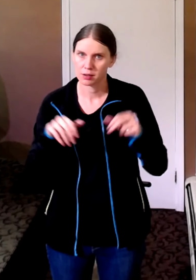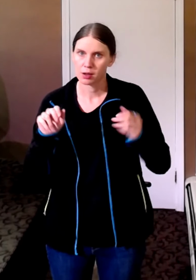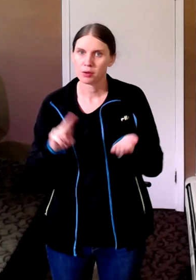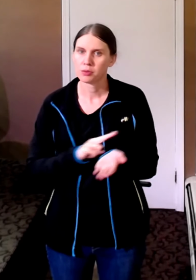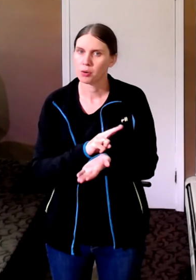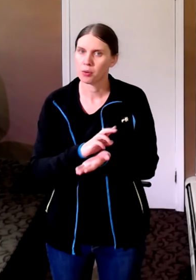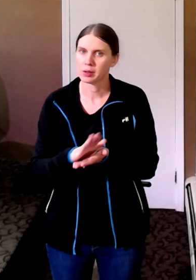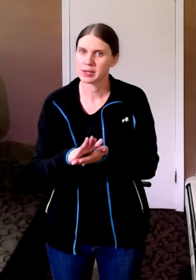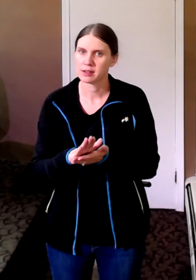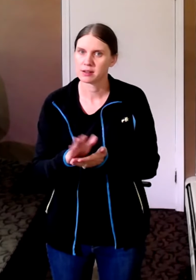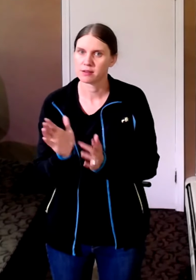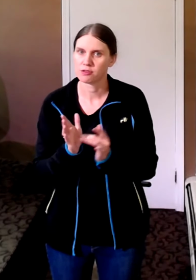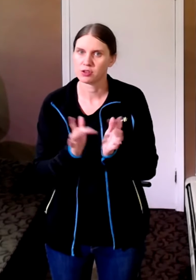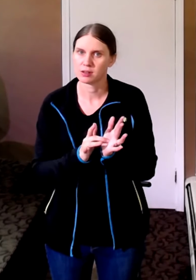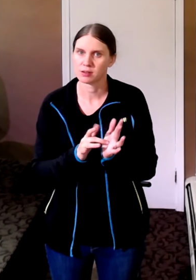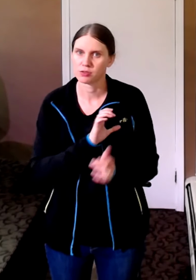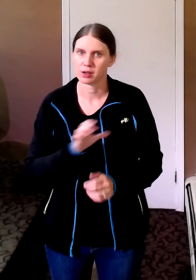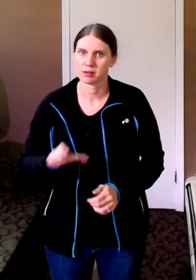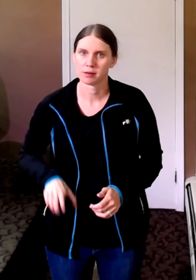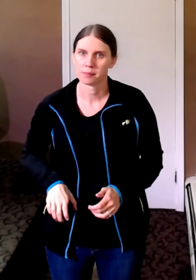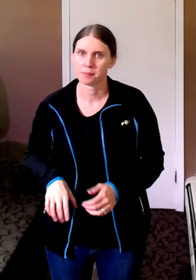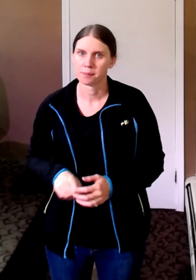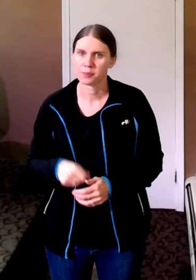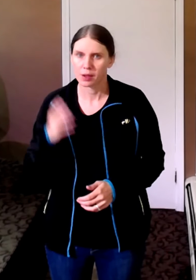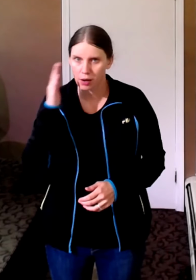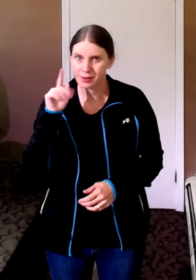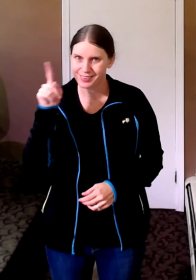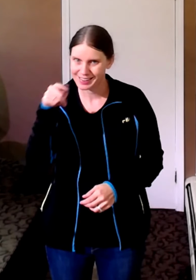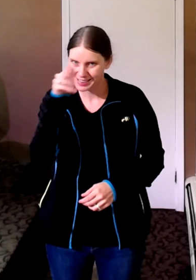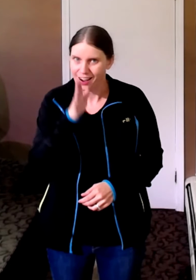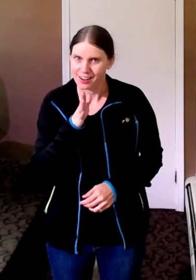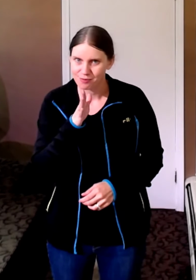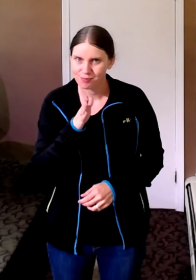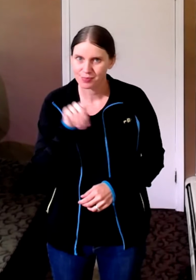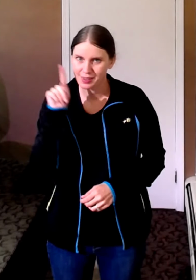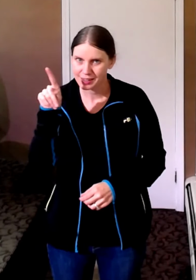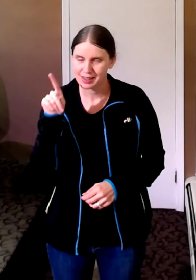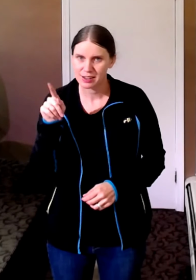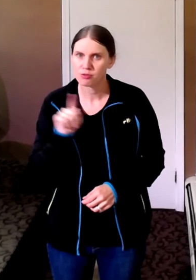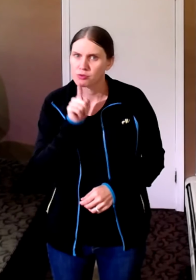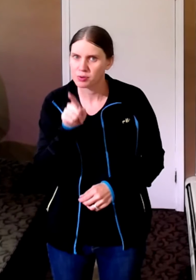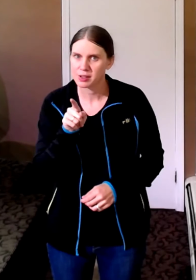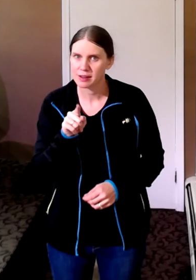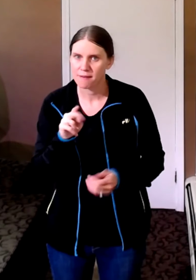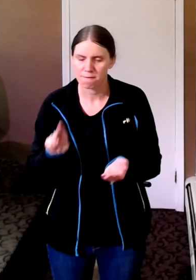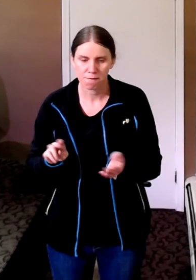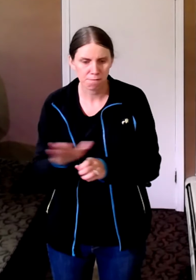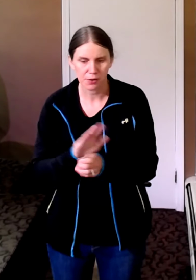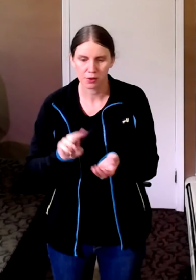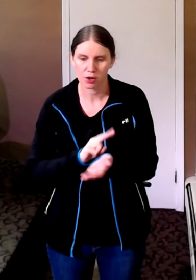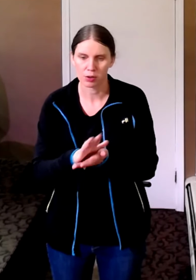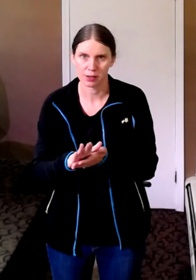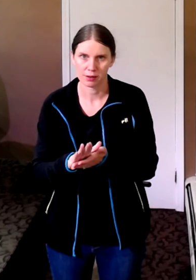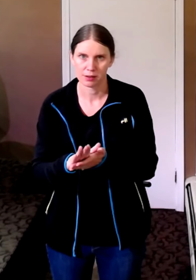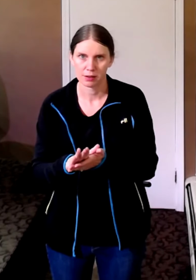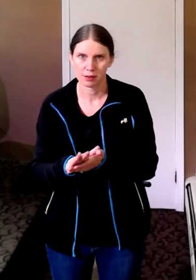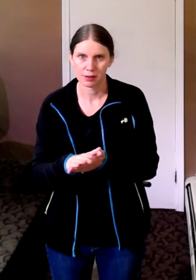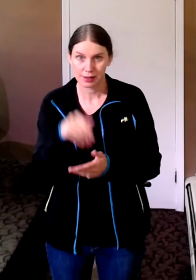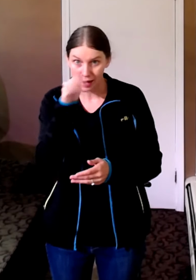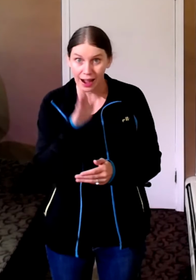holiness of Jesus Christ. I know that He's God, and that He is absolutely holy, because God is